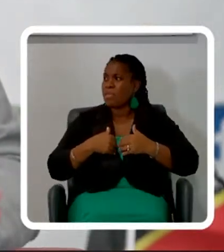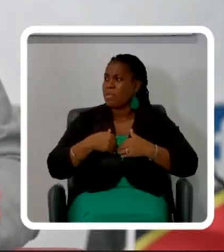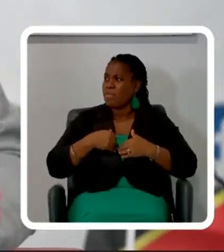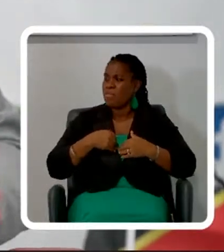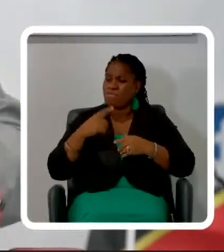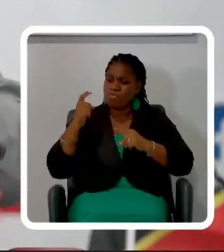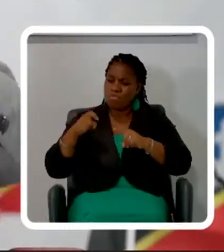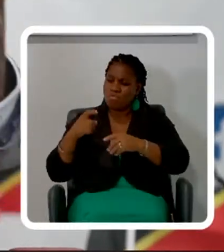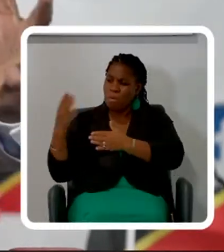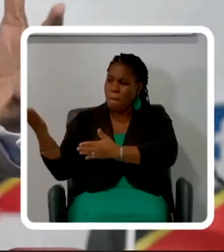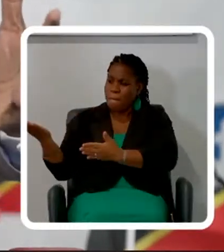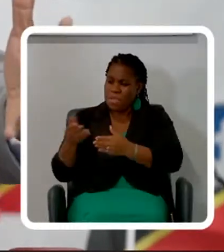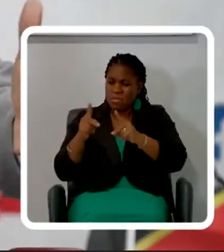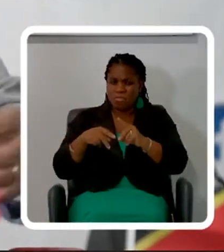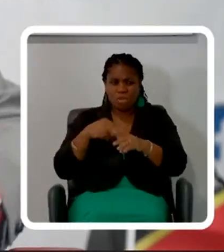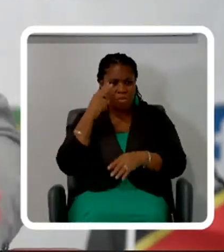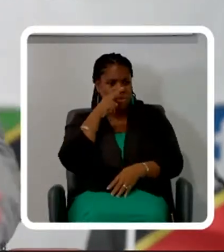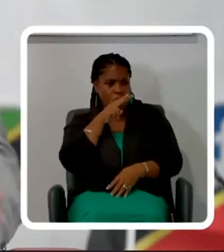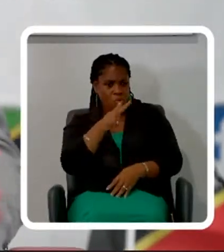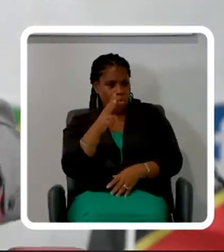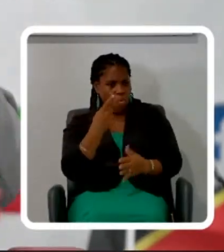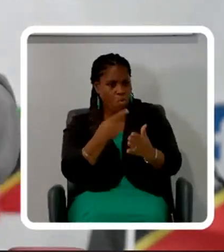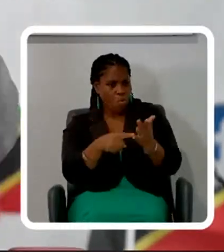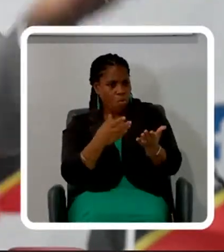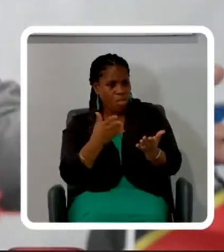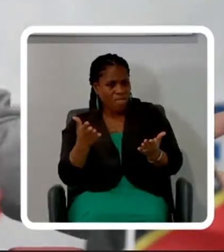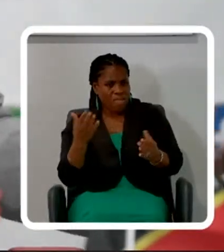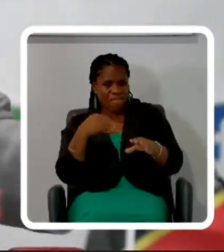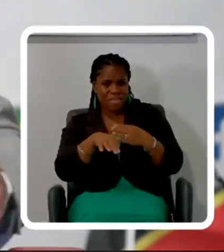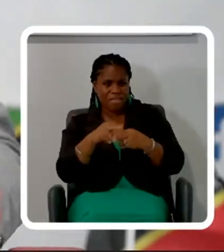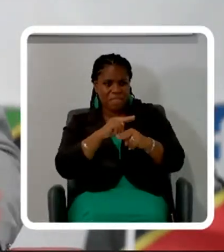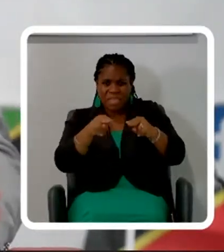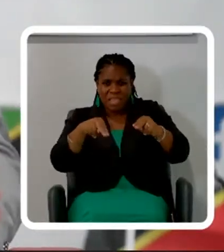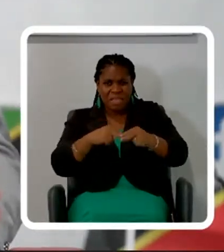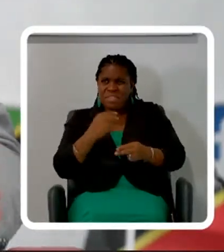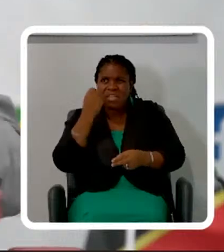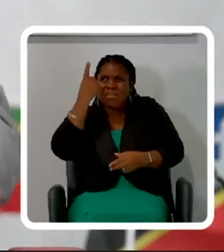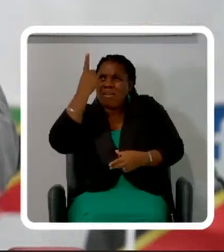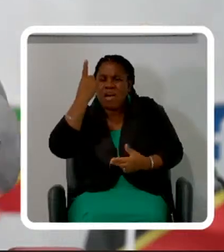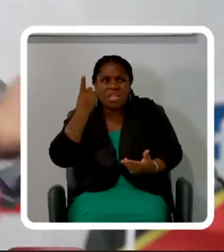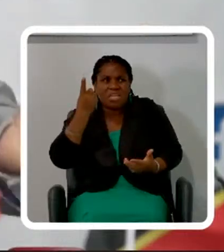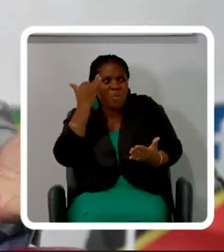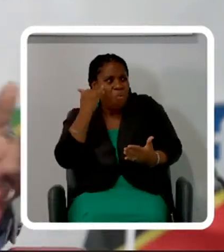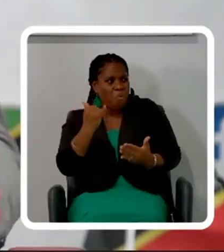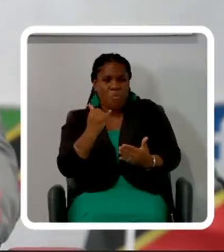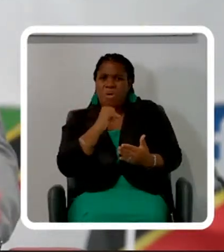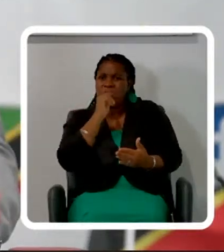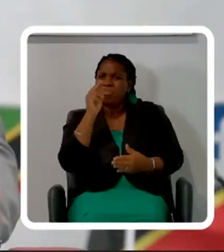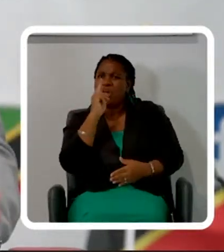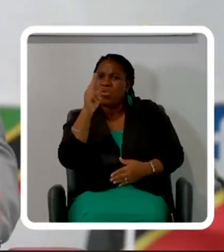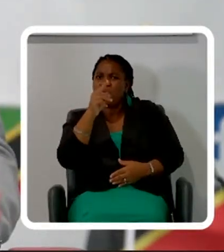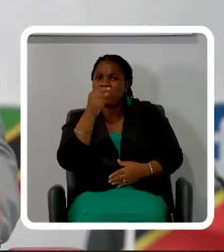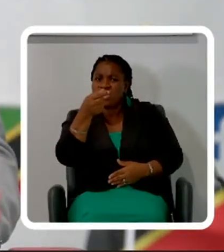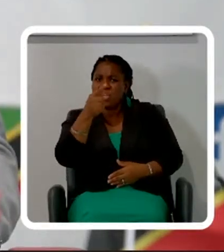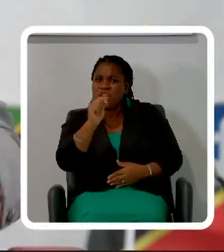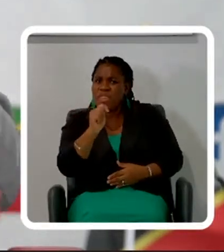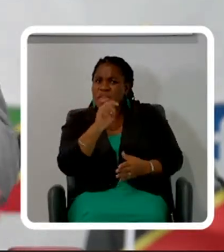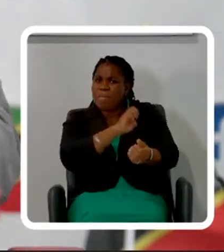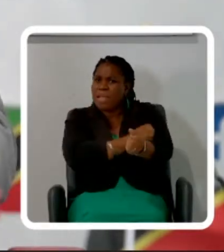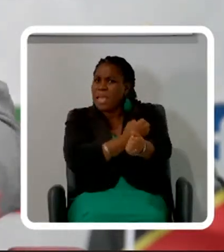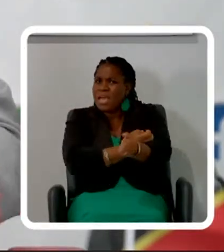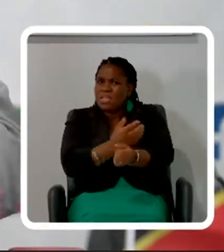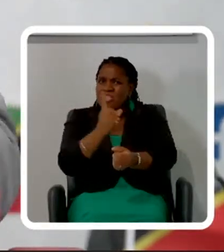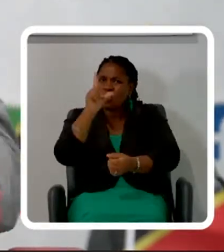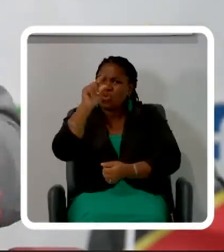somebody from outside and they look at the resource in Nevis and they can't understand why you're not developing this, why you didn't do it 20 years ago. People